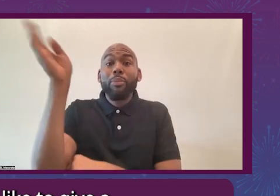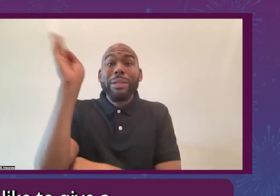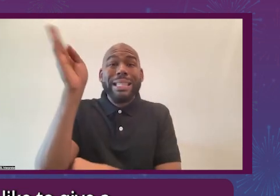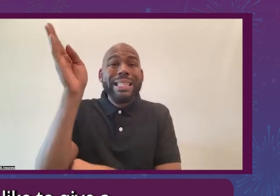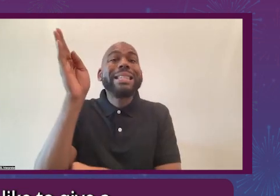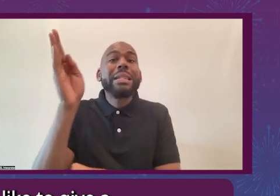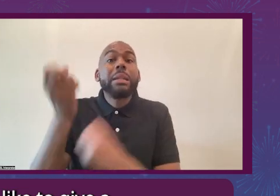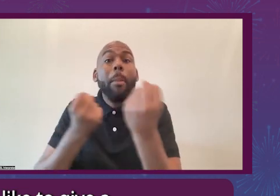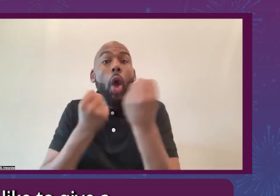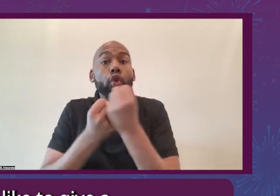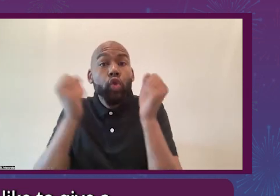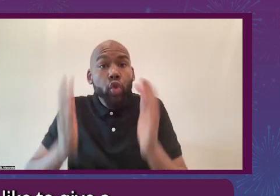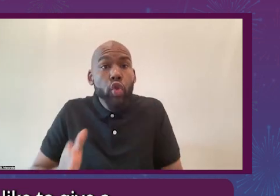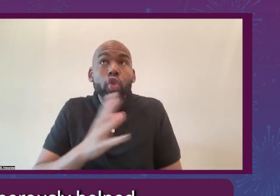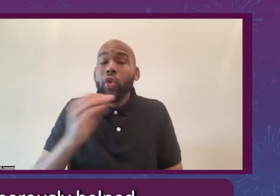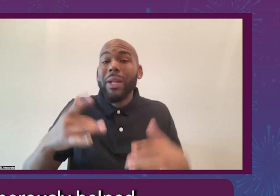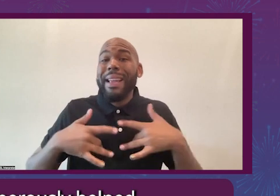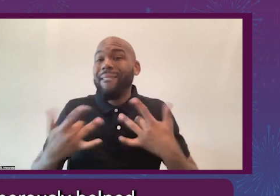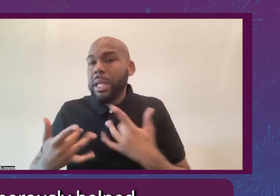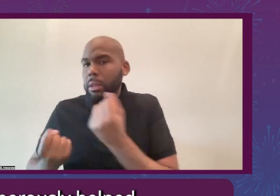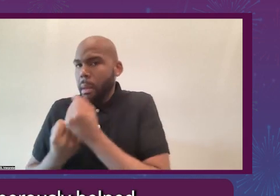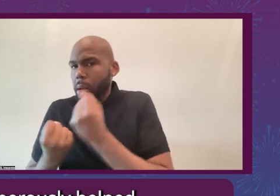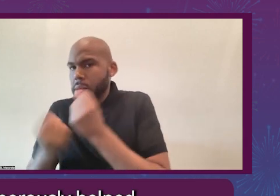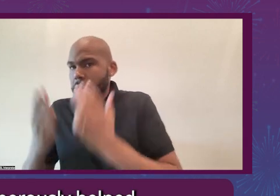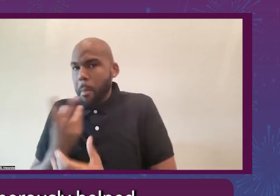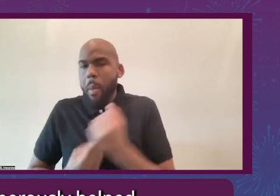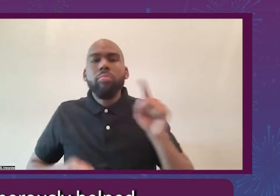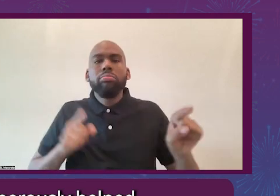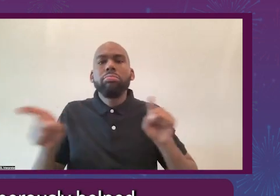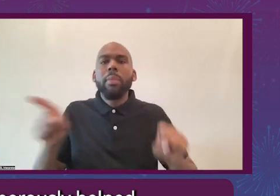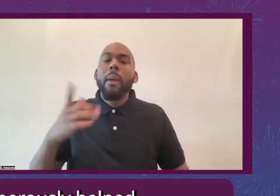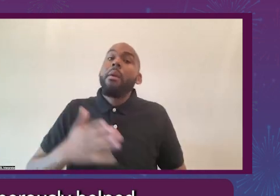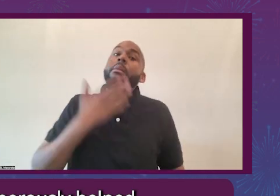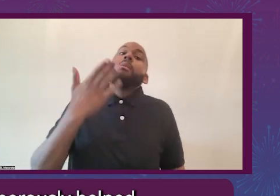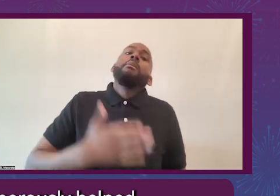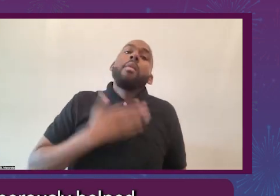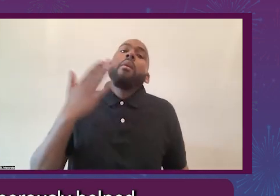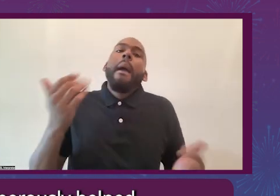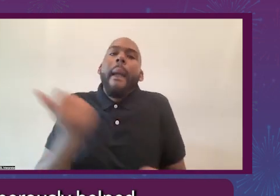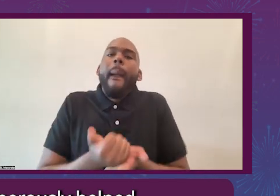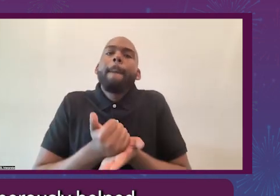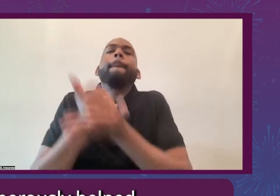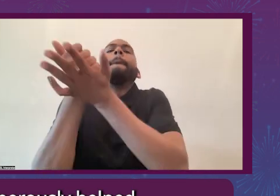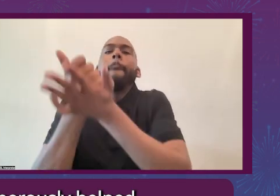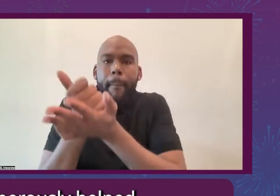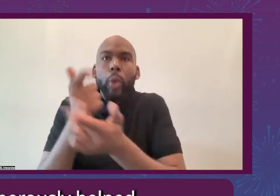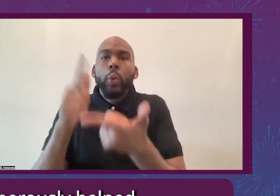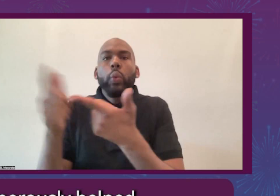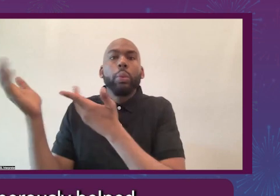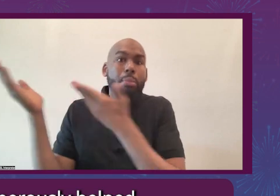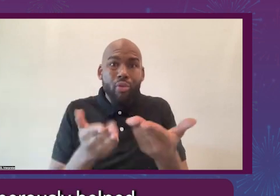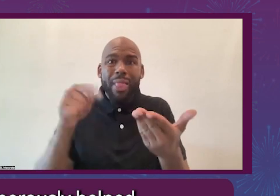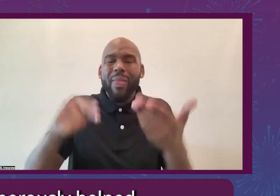presenting sponsor and our event sponsors who have generously helped us to